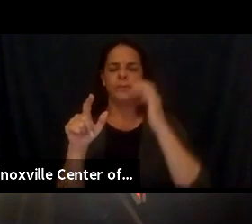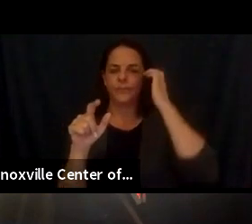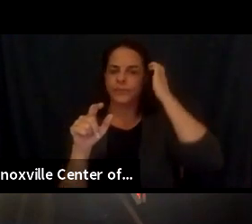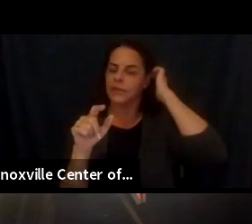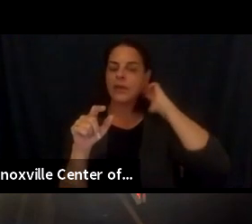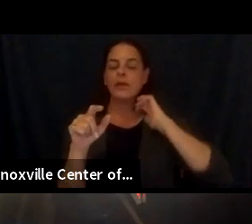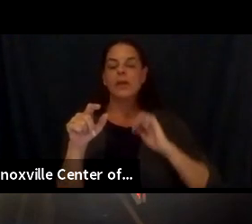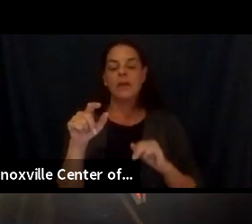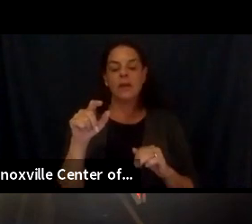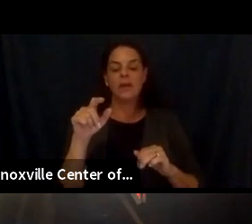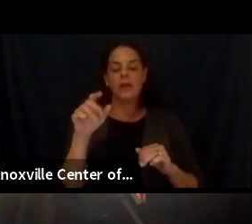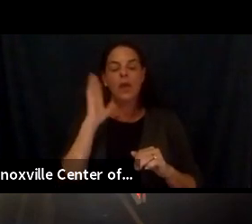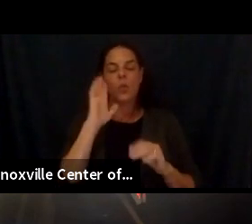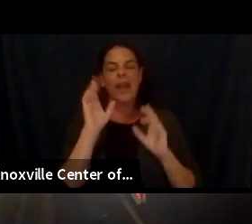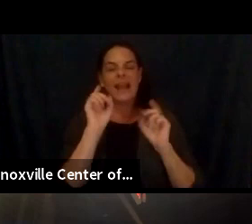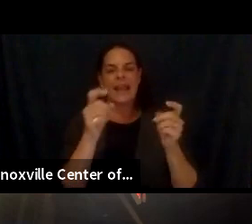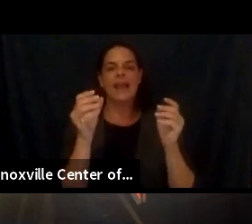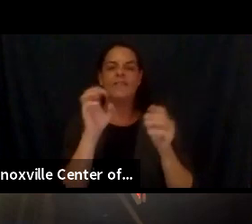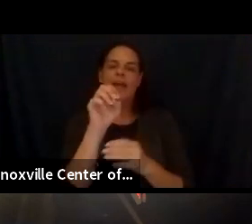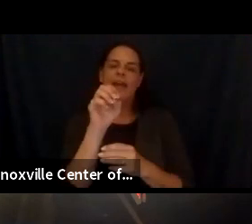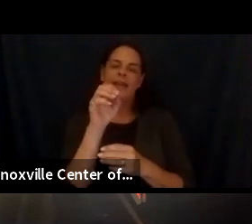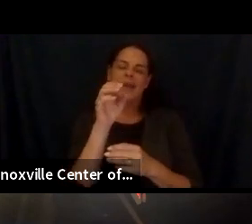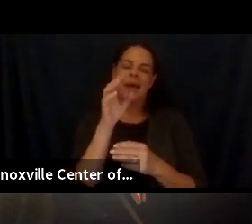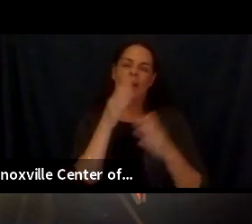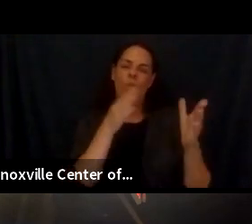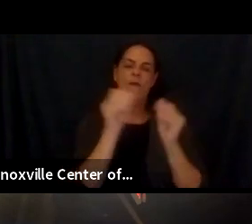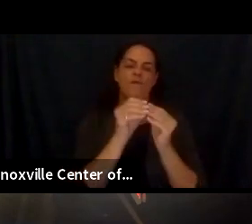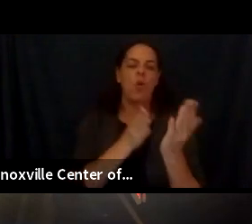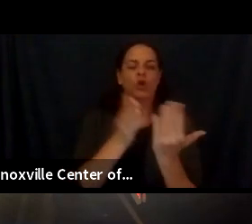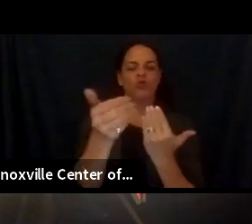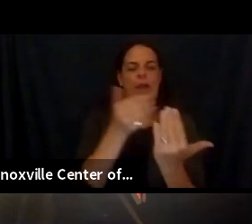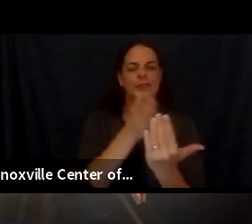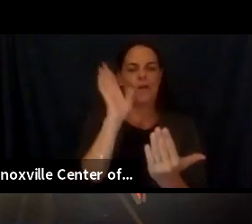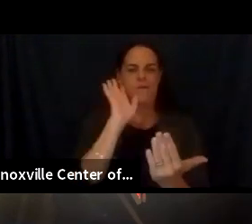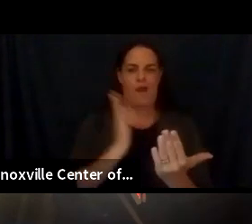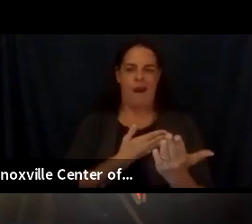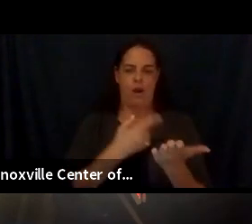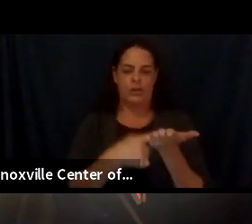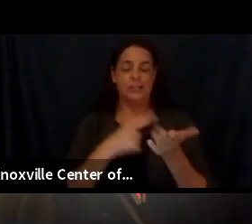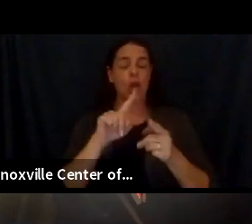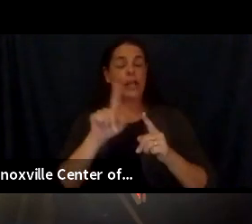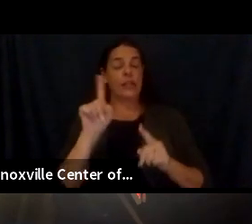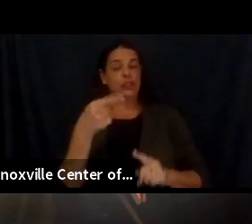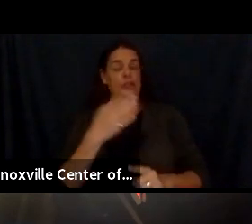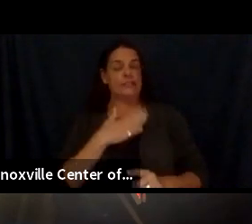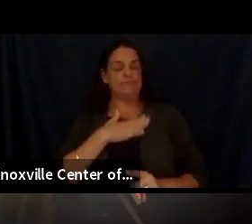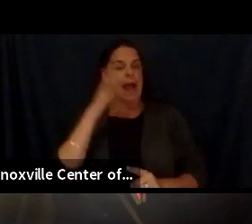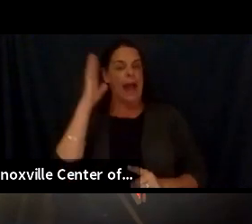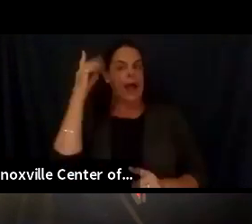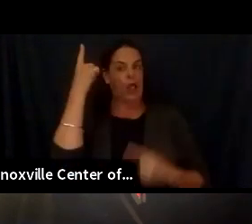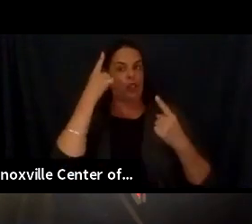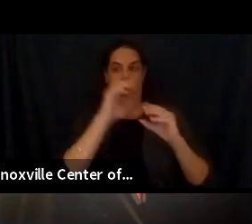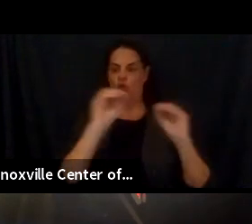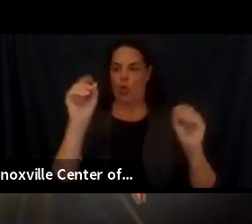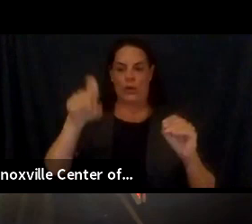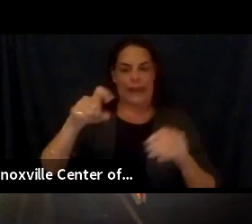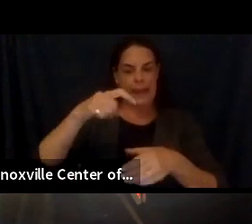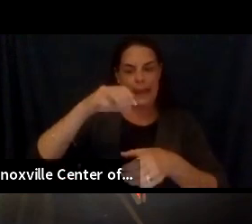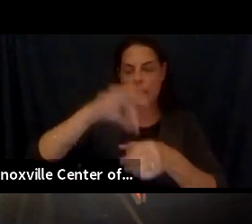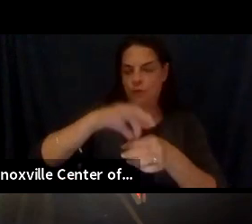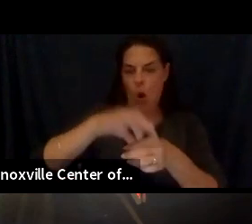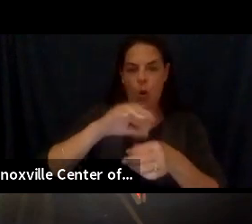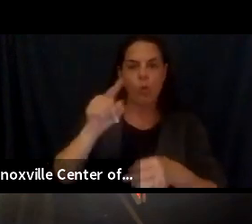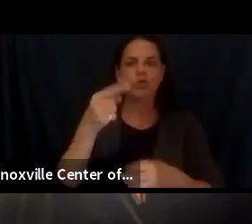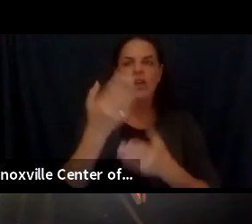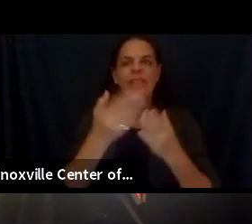air of more transparency to our deliberations. That's just one person's thought. There's no vote needed on that, just things to think